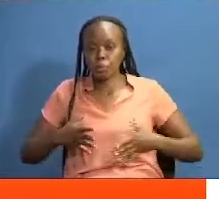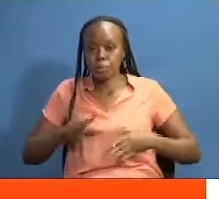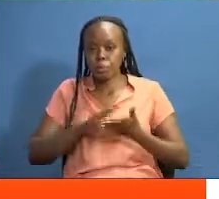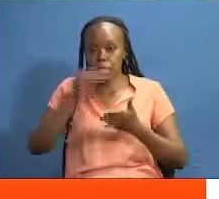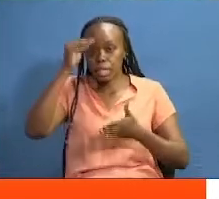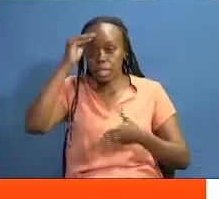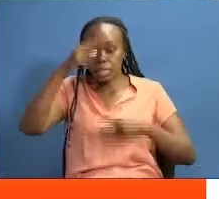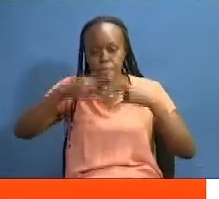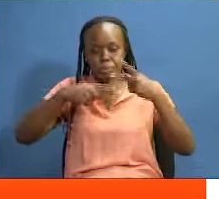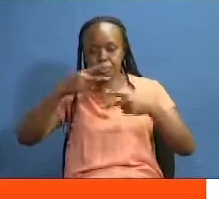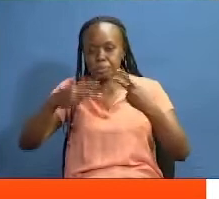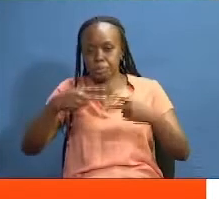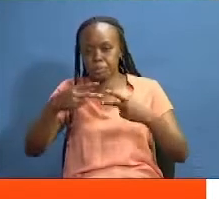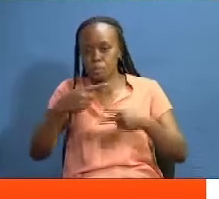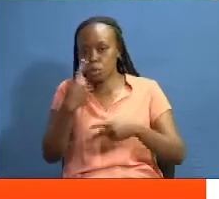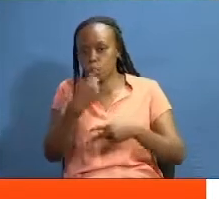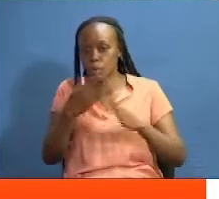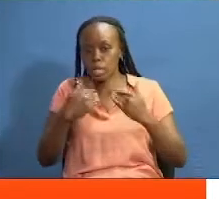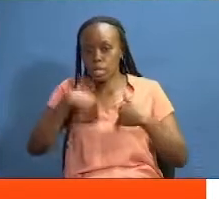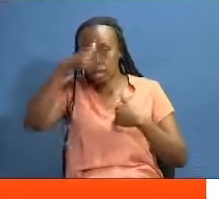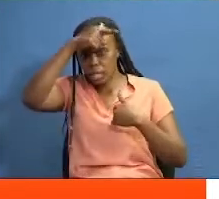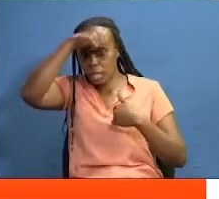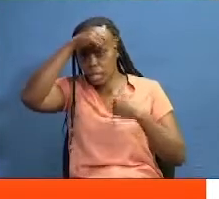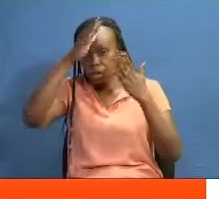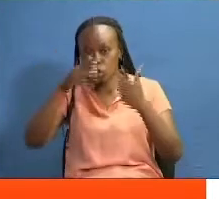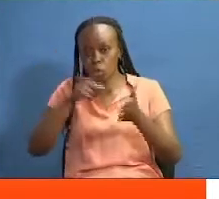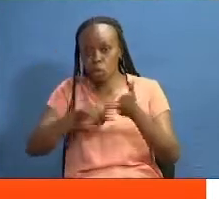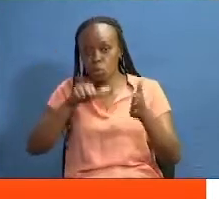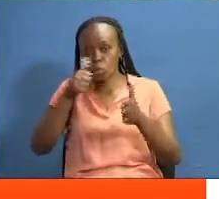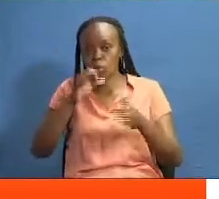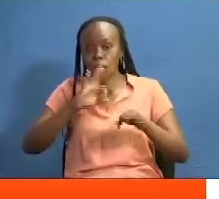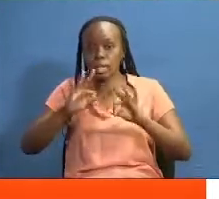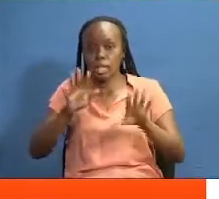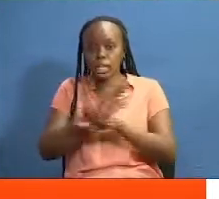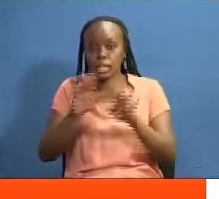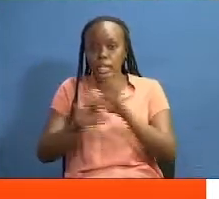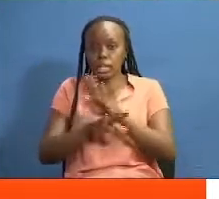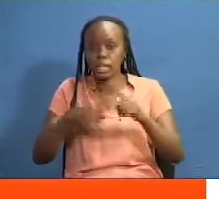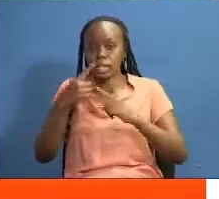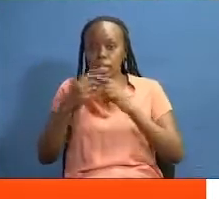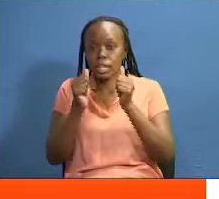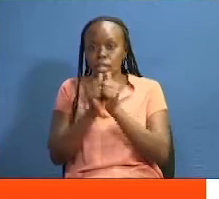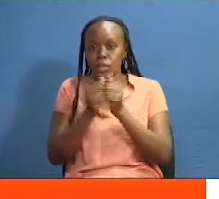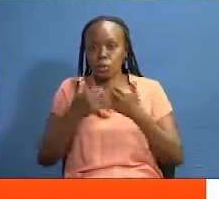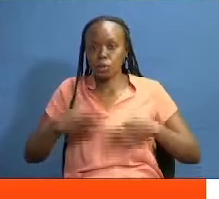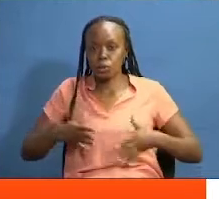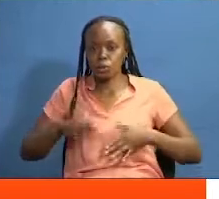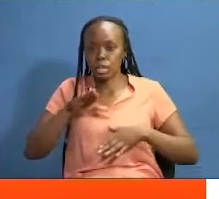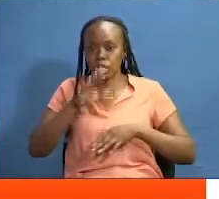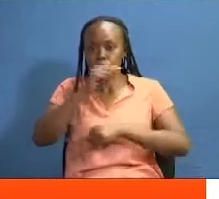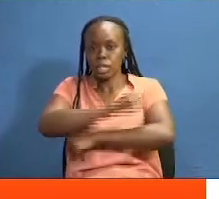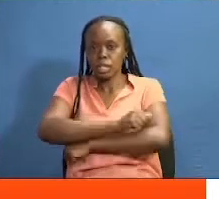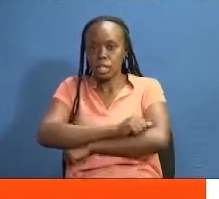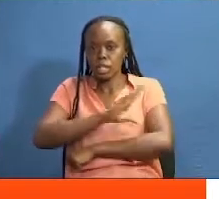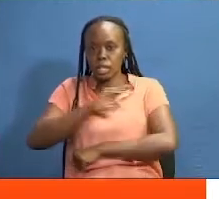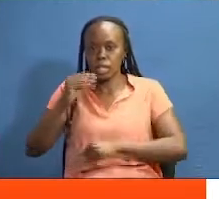is a process. Yes, getting a degree. What else? If everybody, 10,000 people who graduated in your school